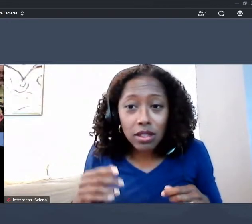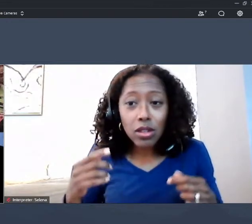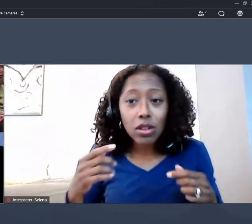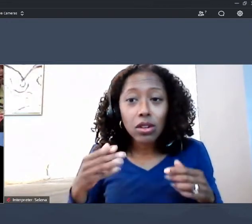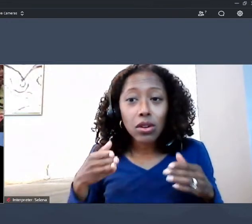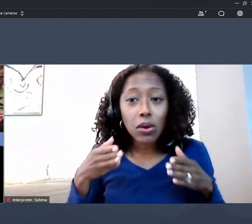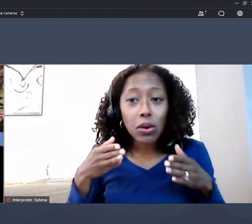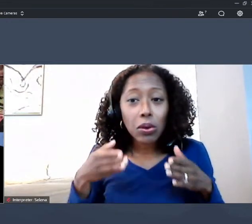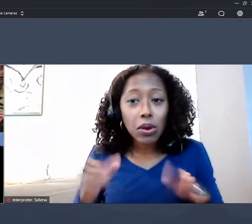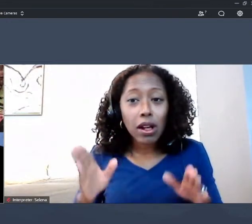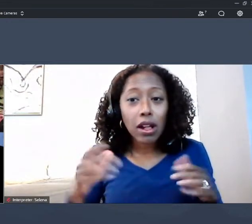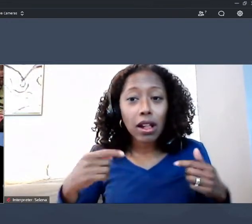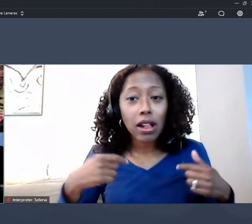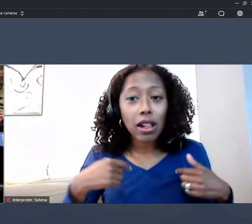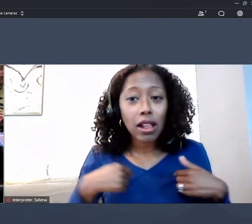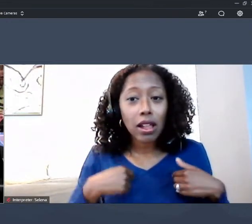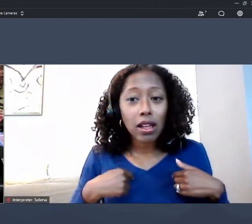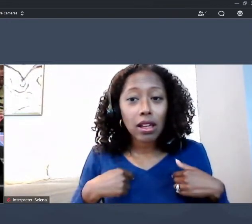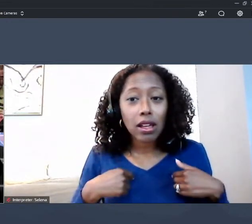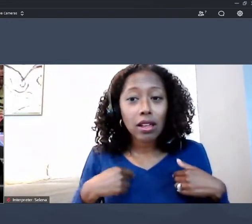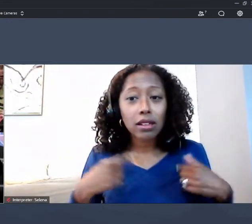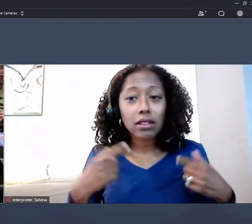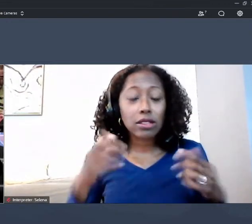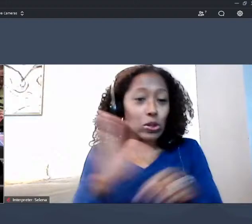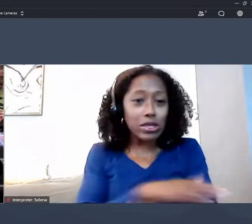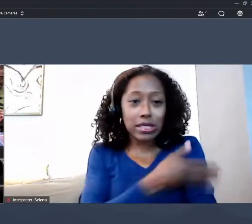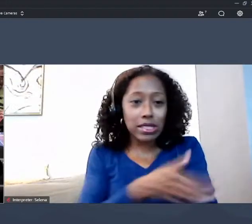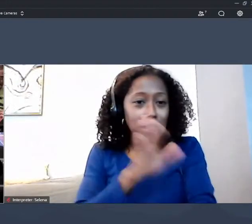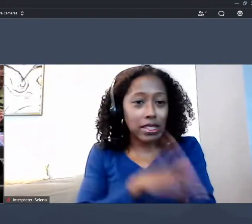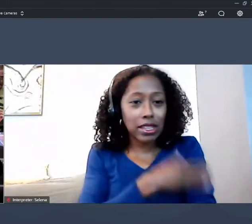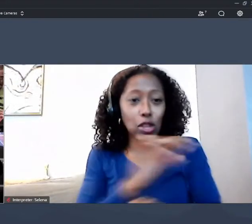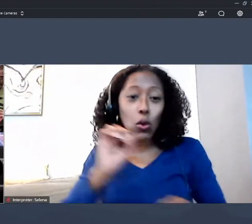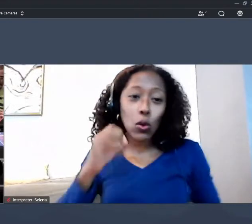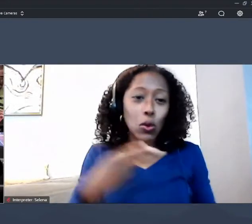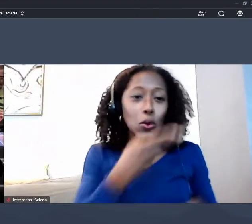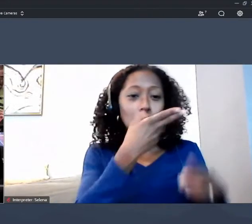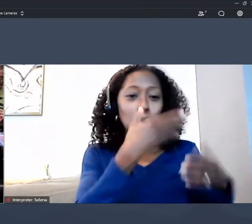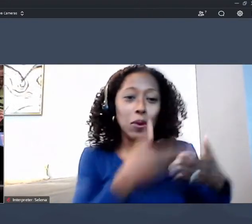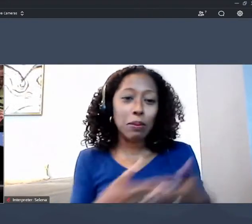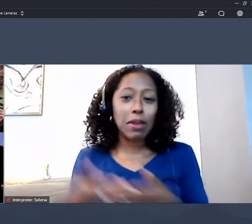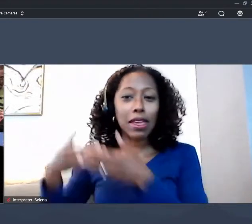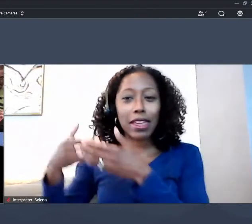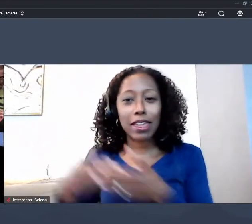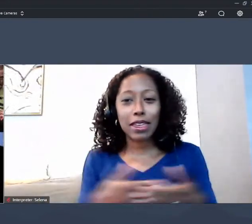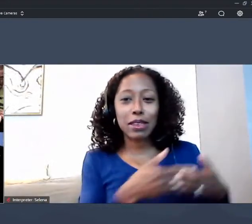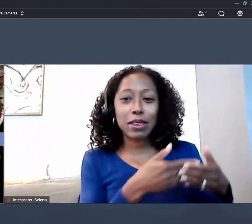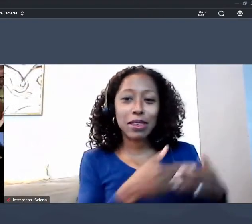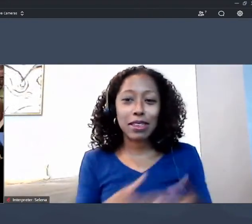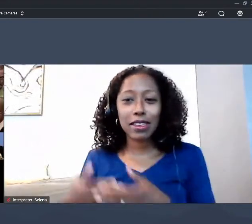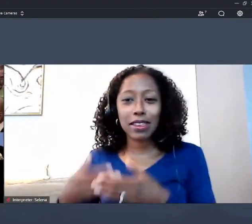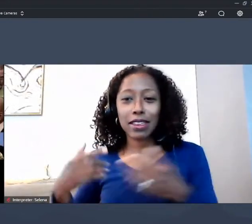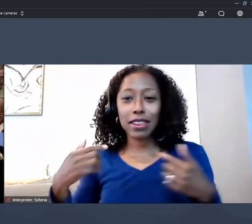away. Come on. Ooh, baby. All right now.